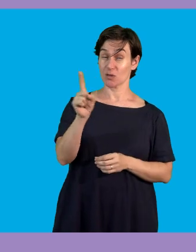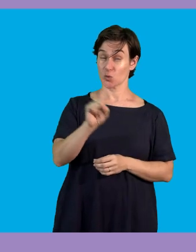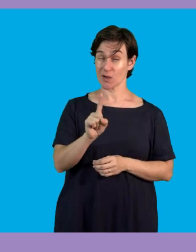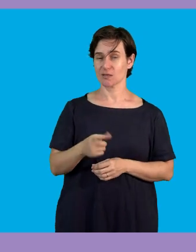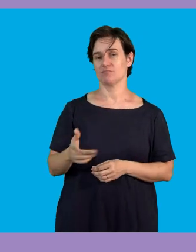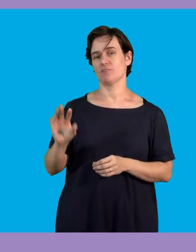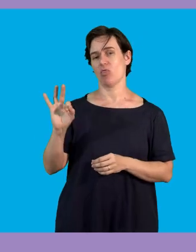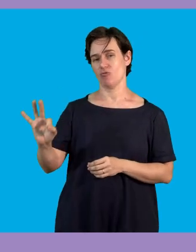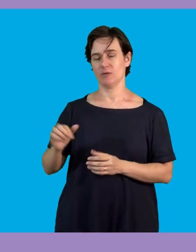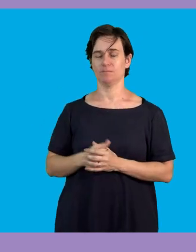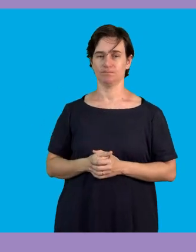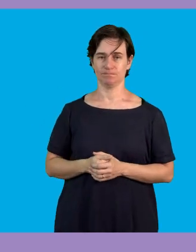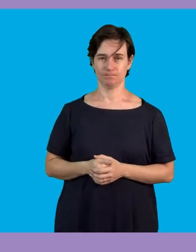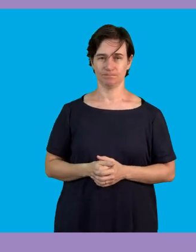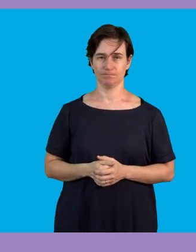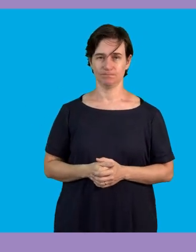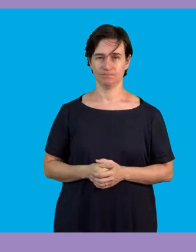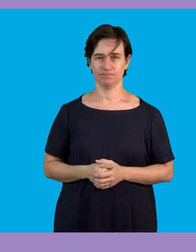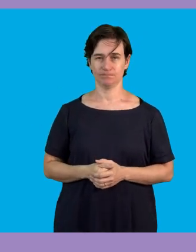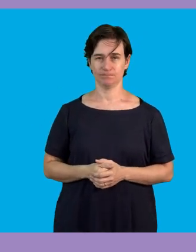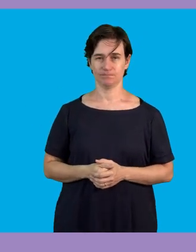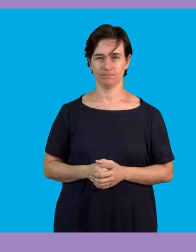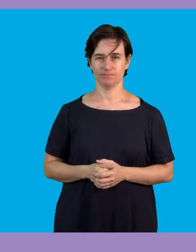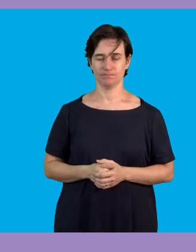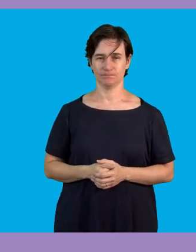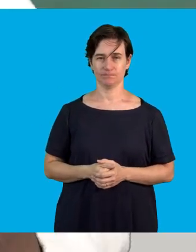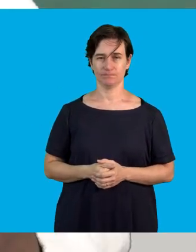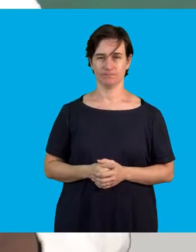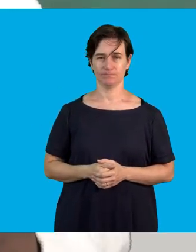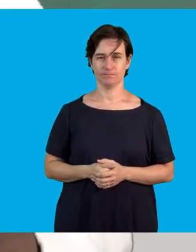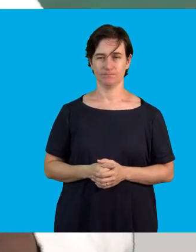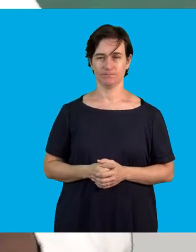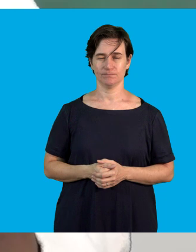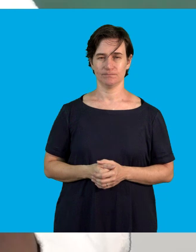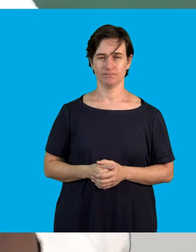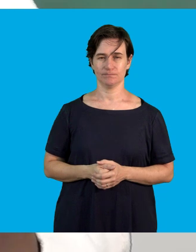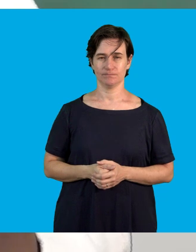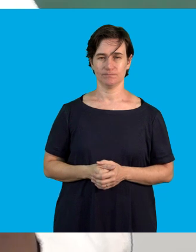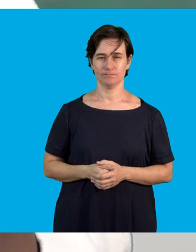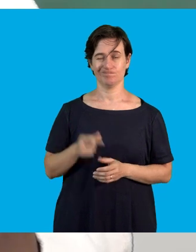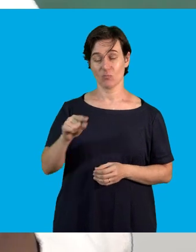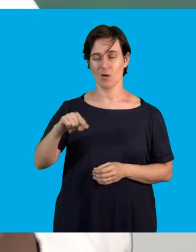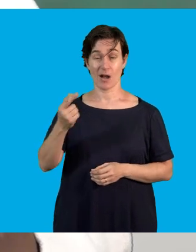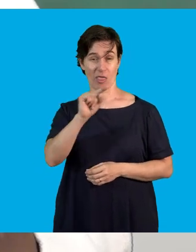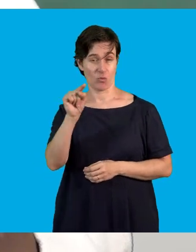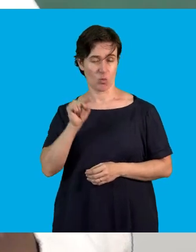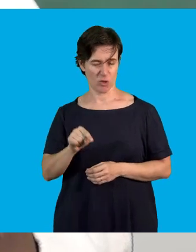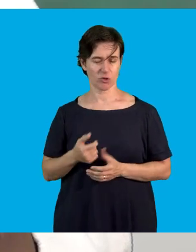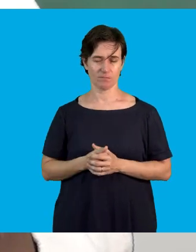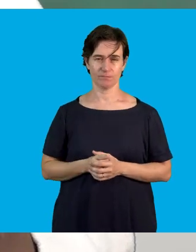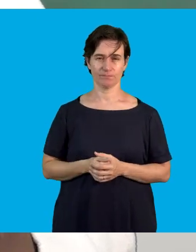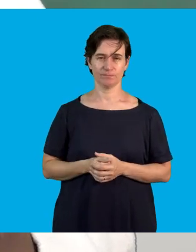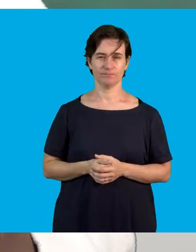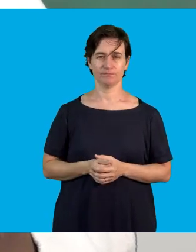x on both sides of that equation is 3. Let's look at another question in this